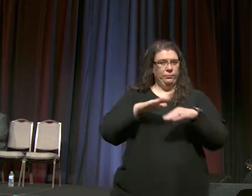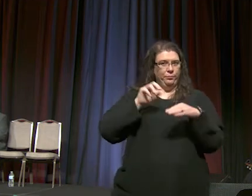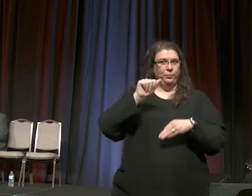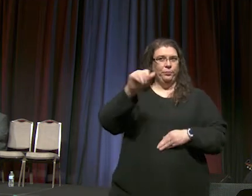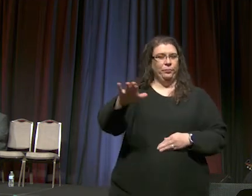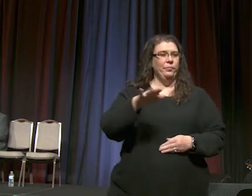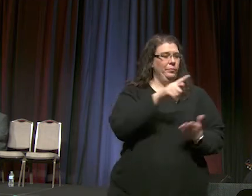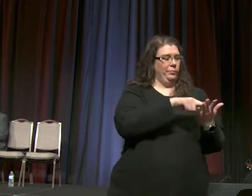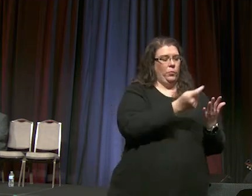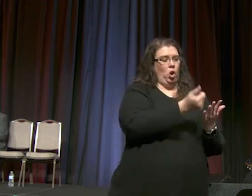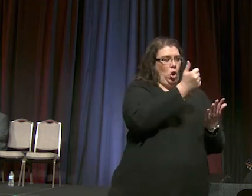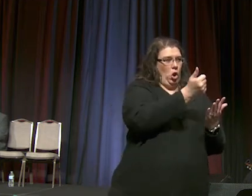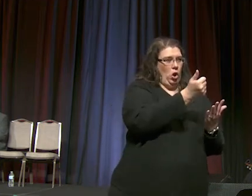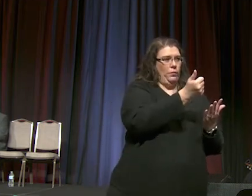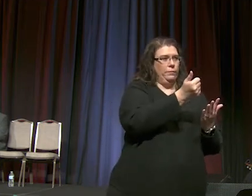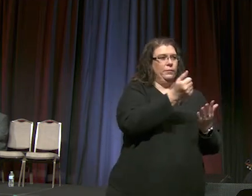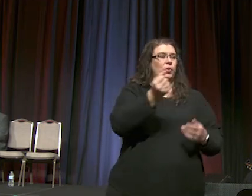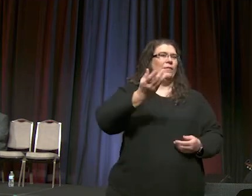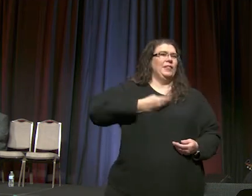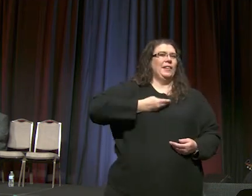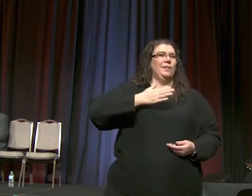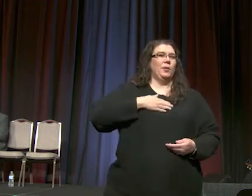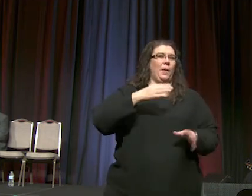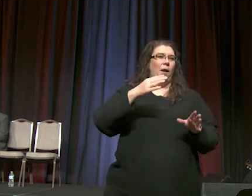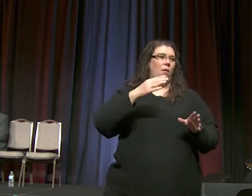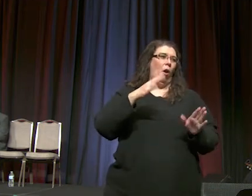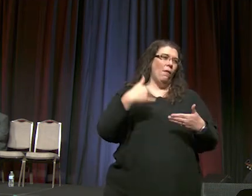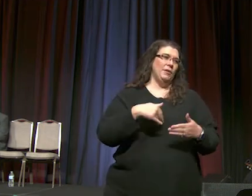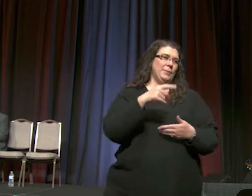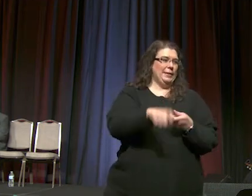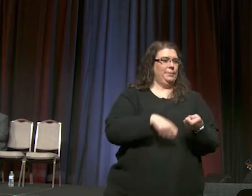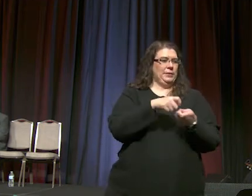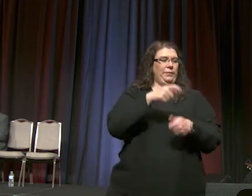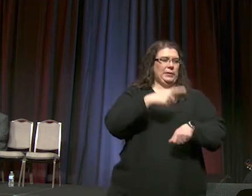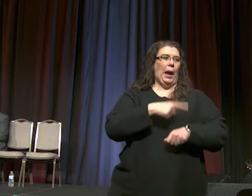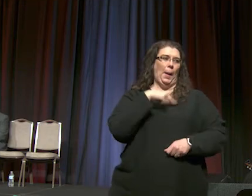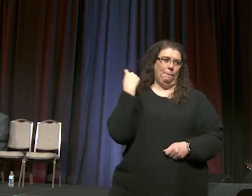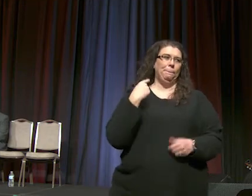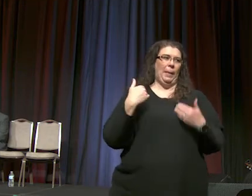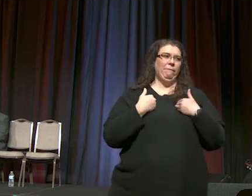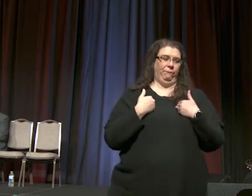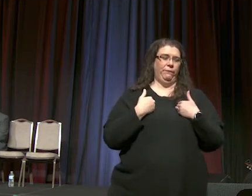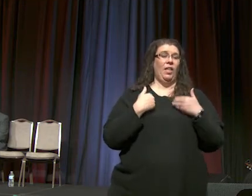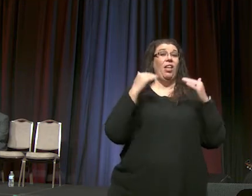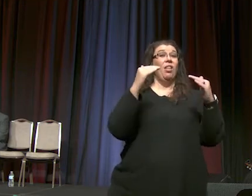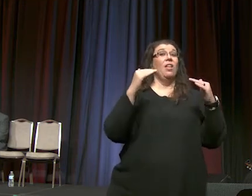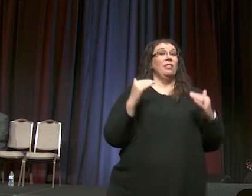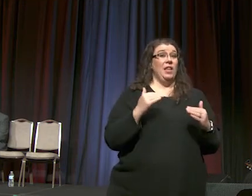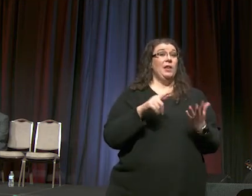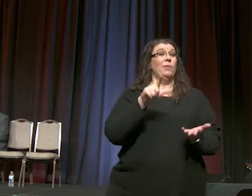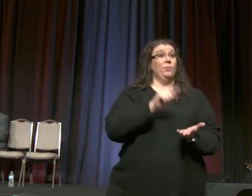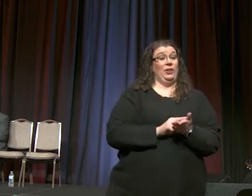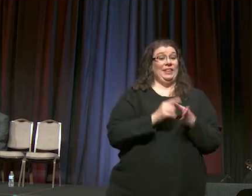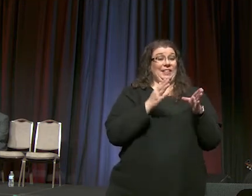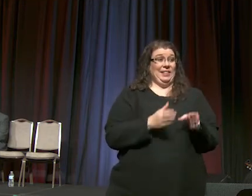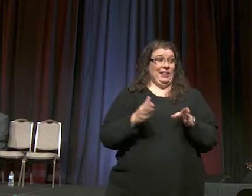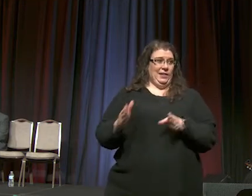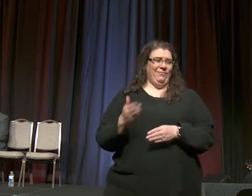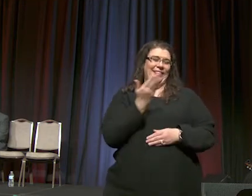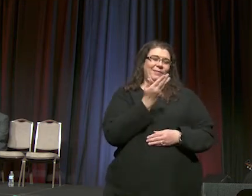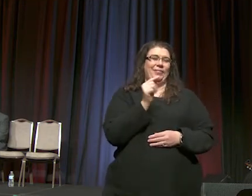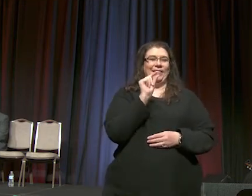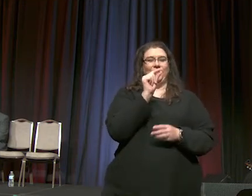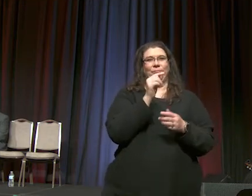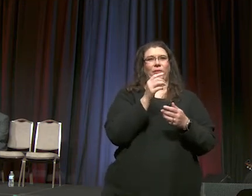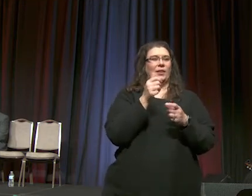item removed and submit it to my office by a certain time. And then it would be printed as an individual item the next